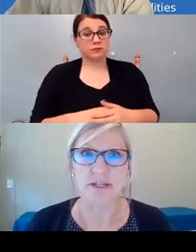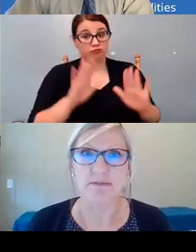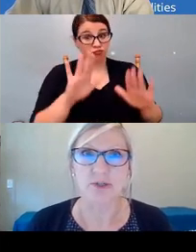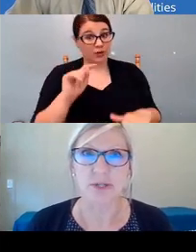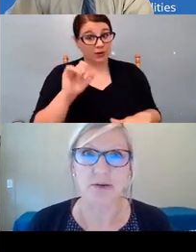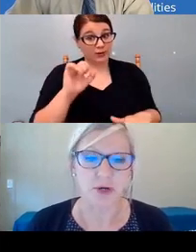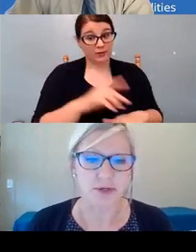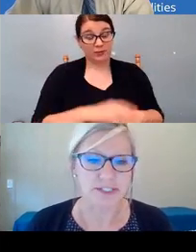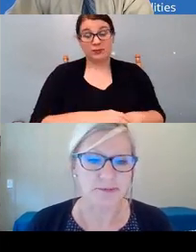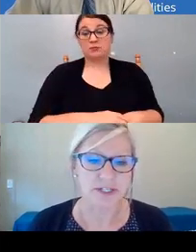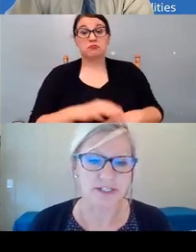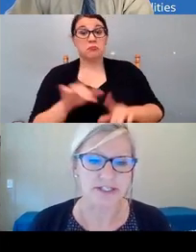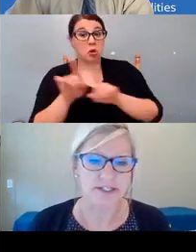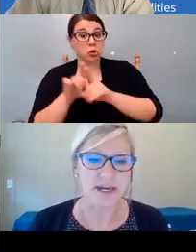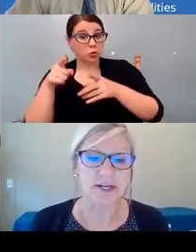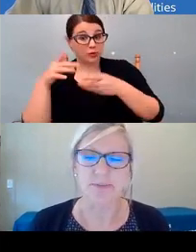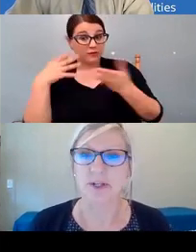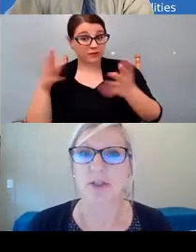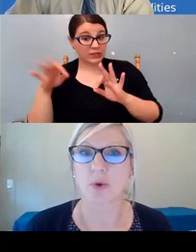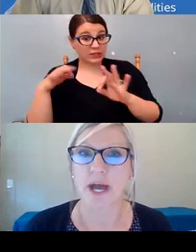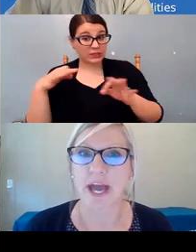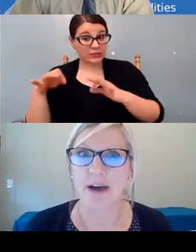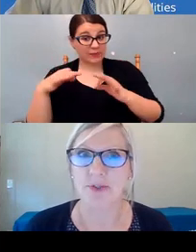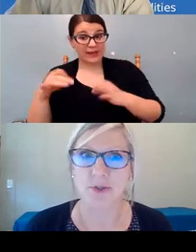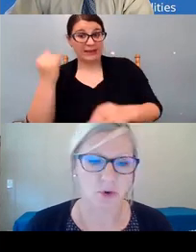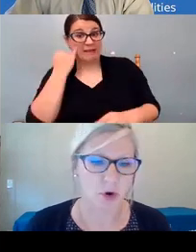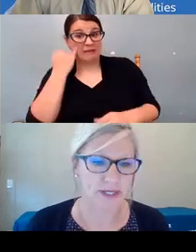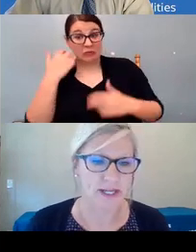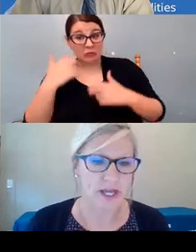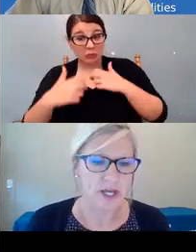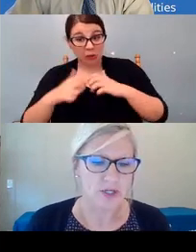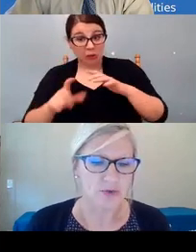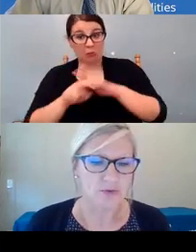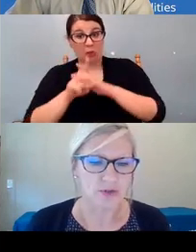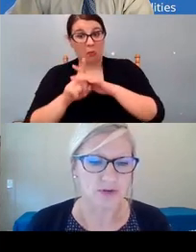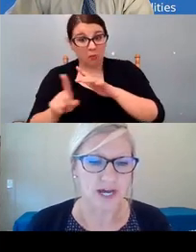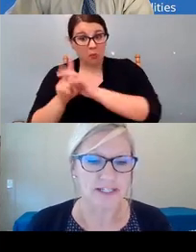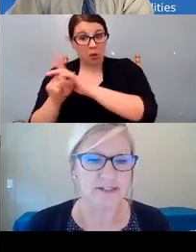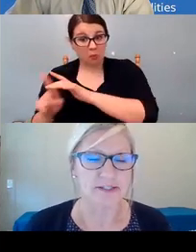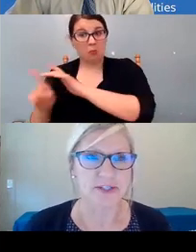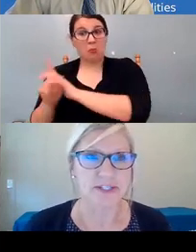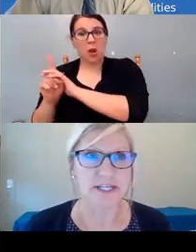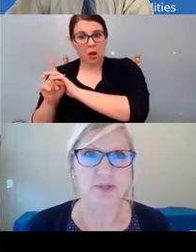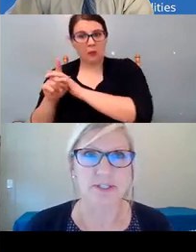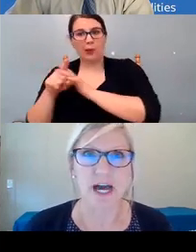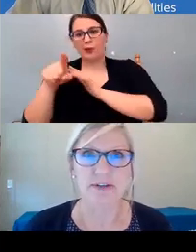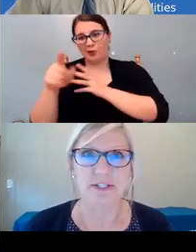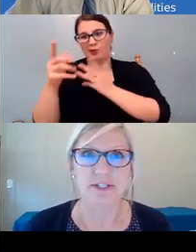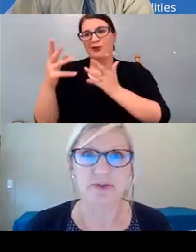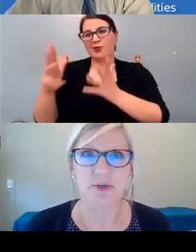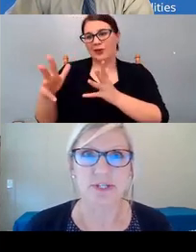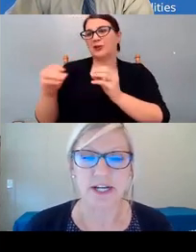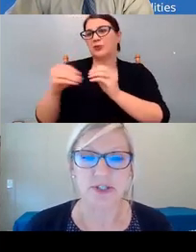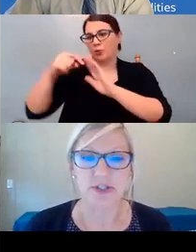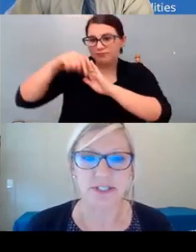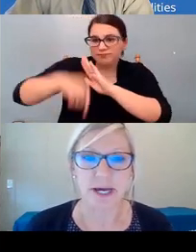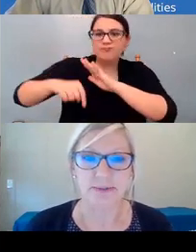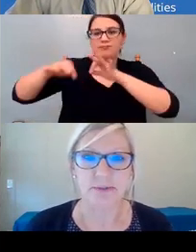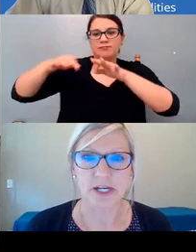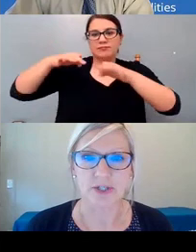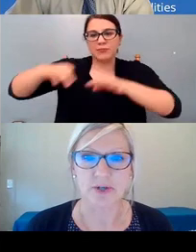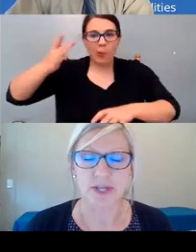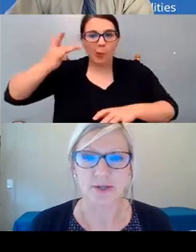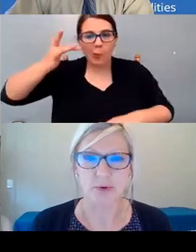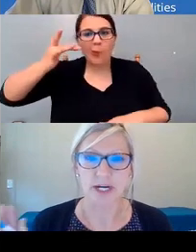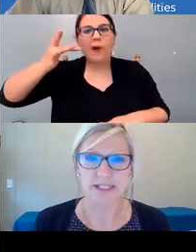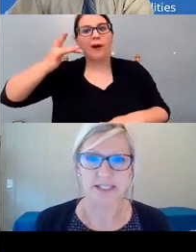the individual that enrolls experiences some hiccups along the way after enrollment, you kind of took a deeper dive into those extra steps